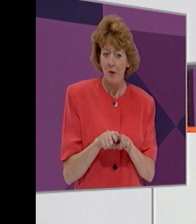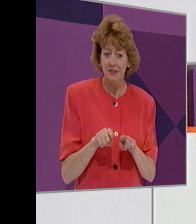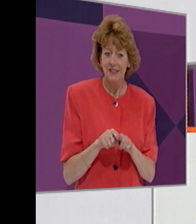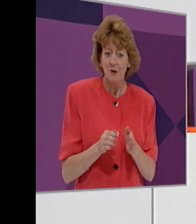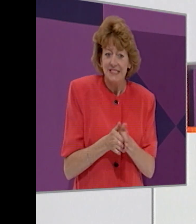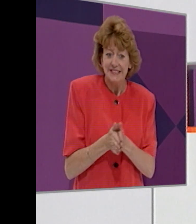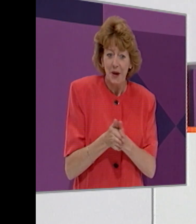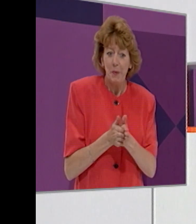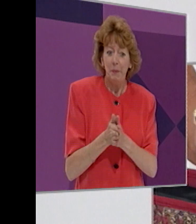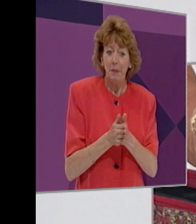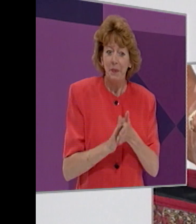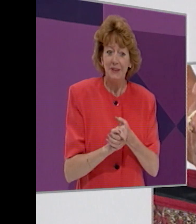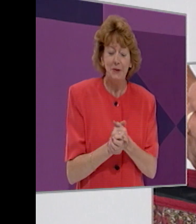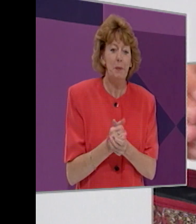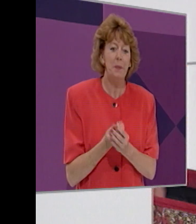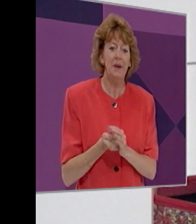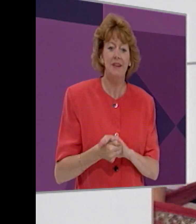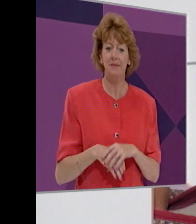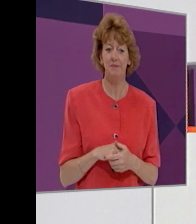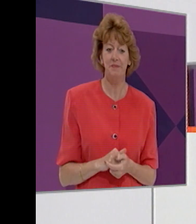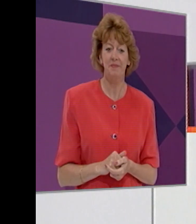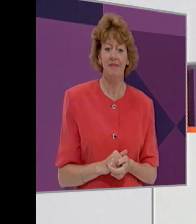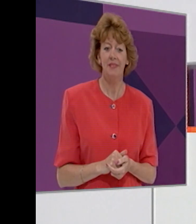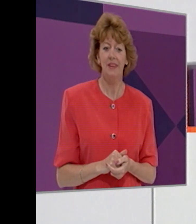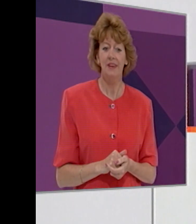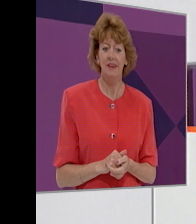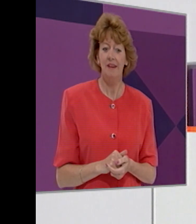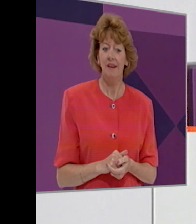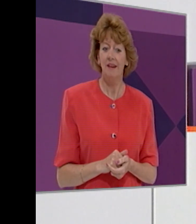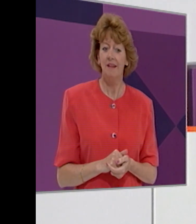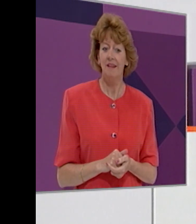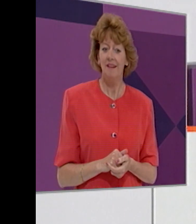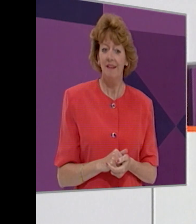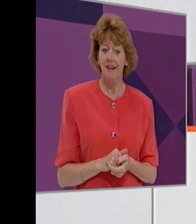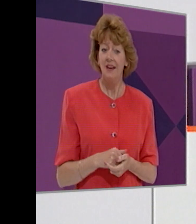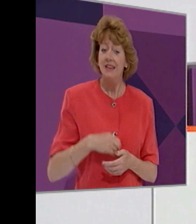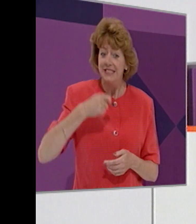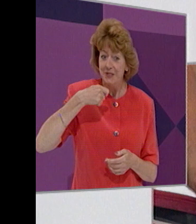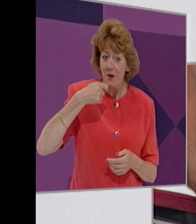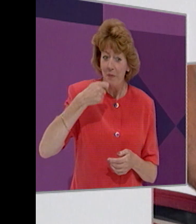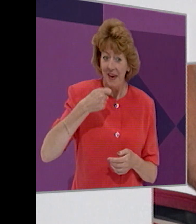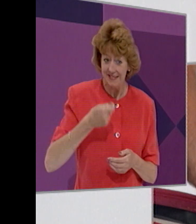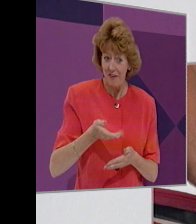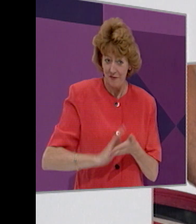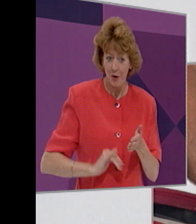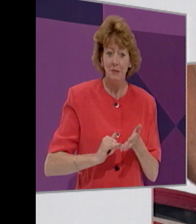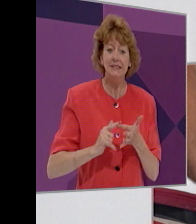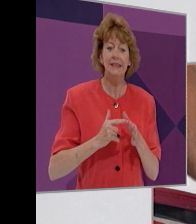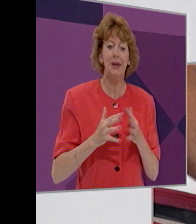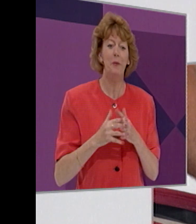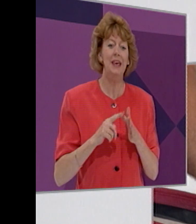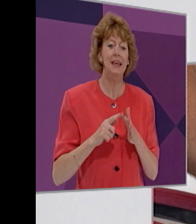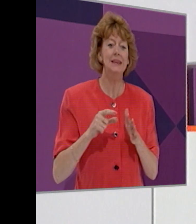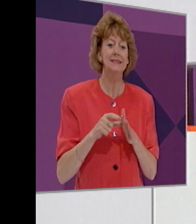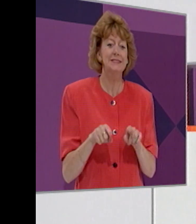Fred. Some delicious seaweed soap. What better for you, Carol? There you are. Thank you, Fred. Strong toothpaste. The toothpaste bound together